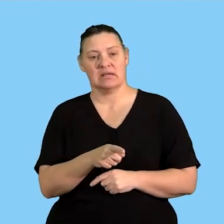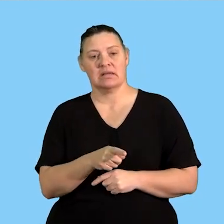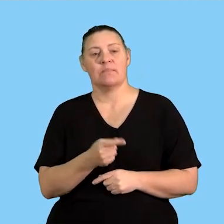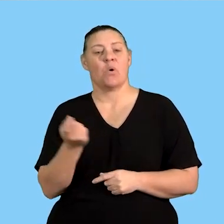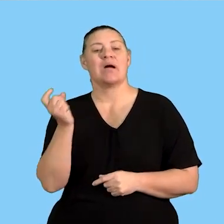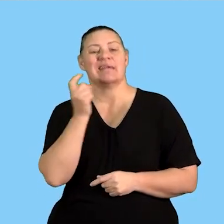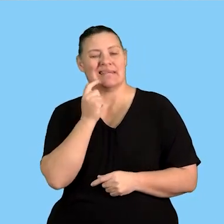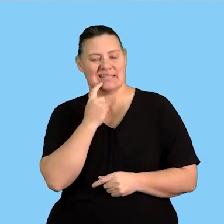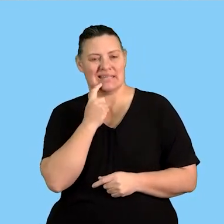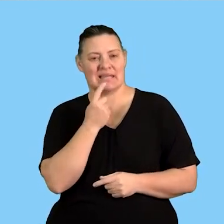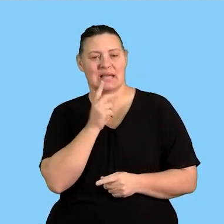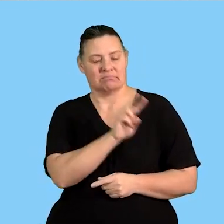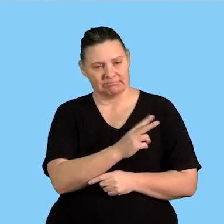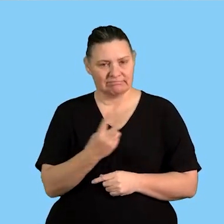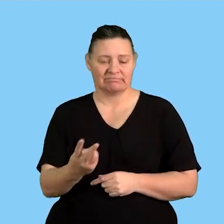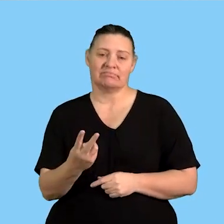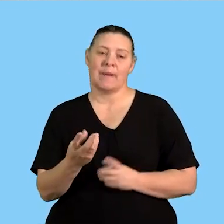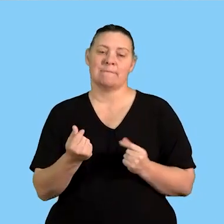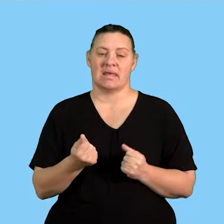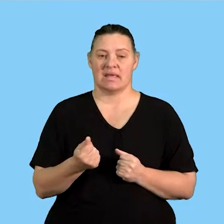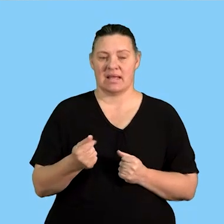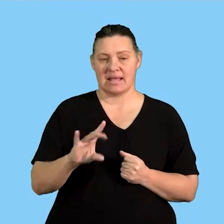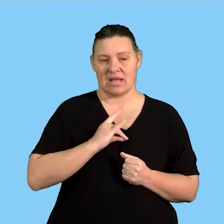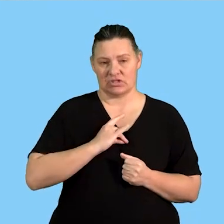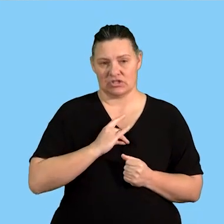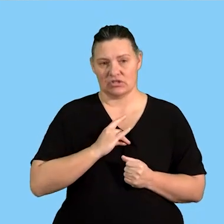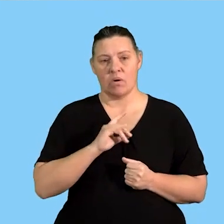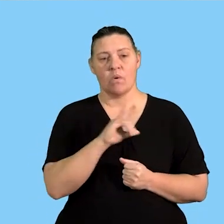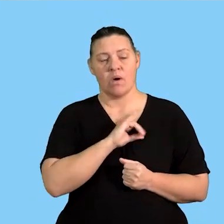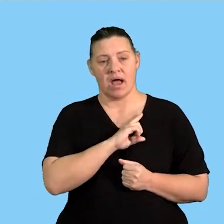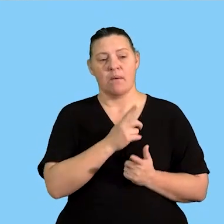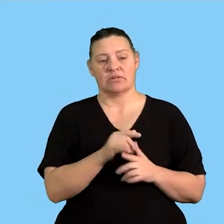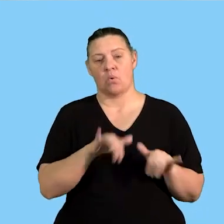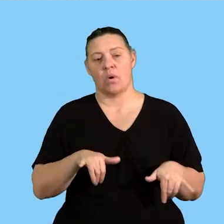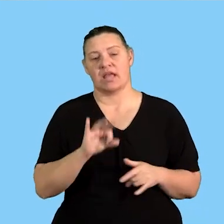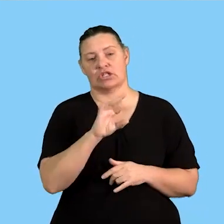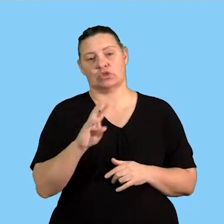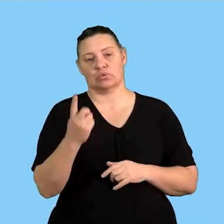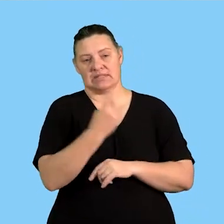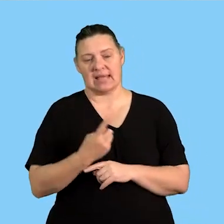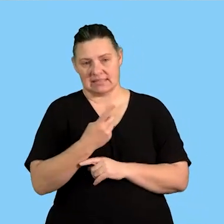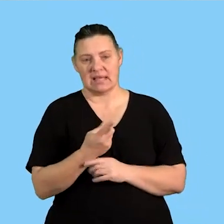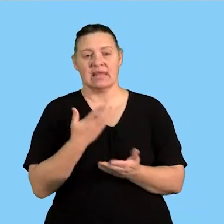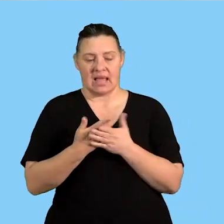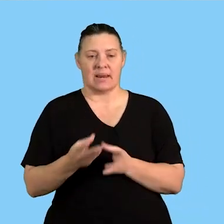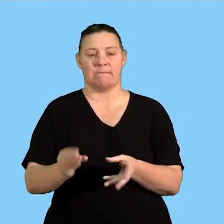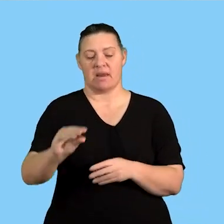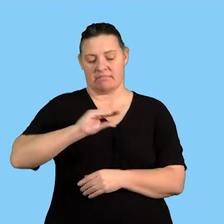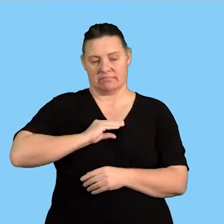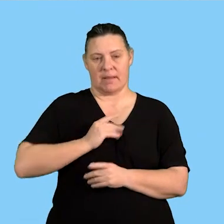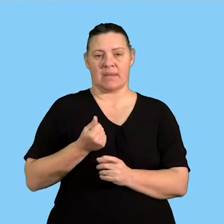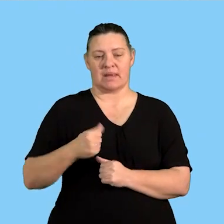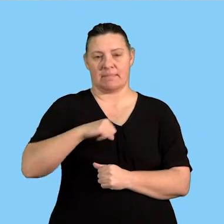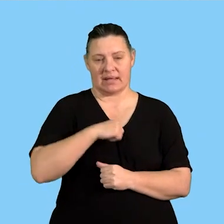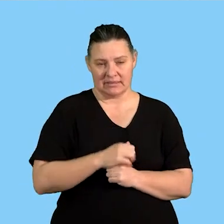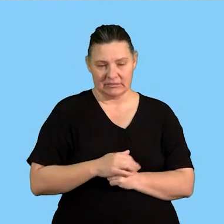to convert your investment into cash because you will have to wait 32 days before you can get your investment